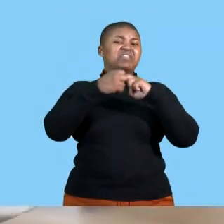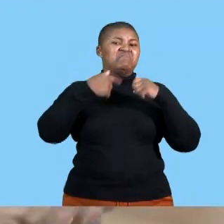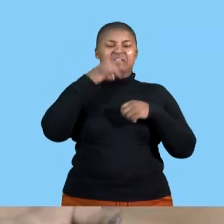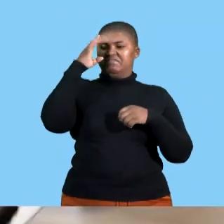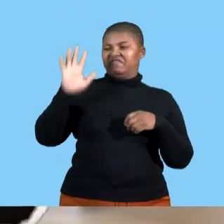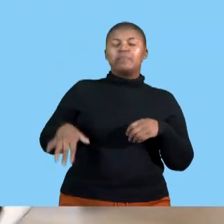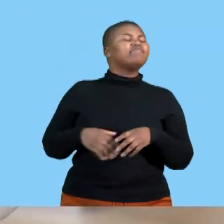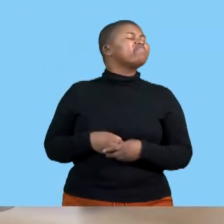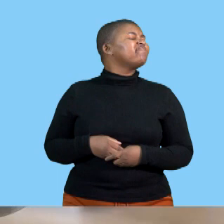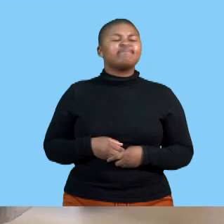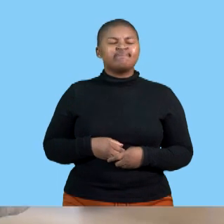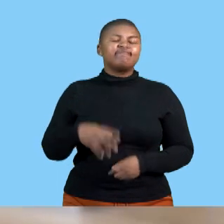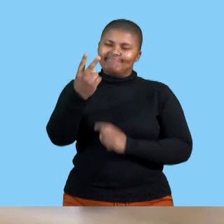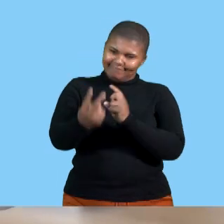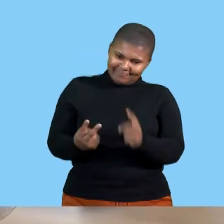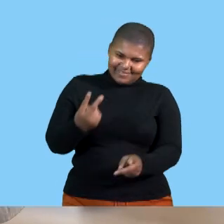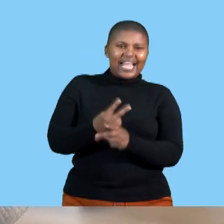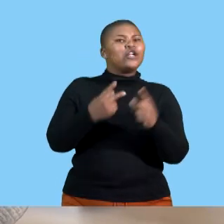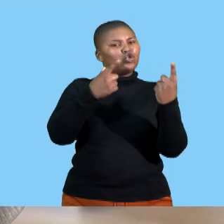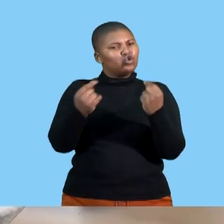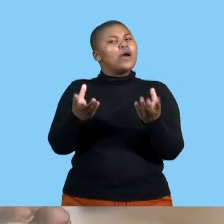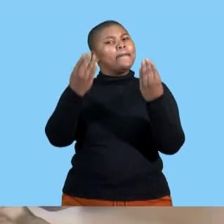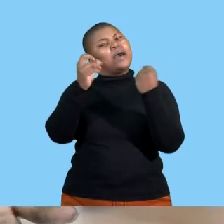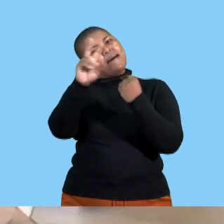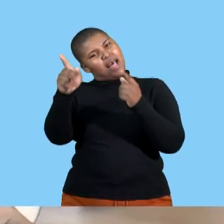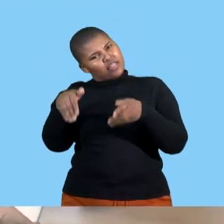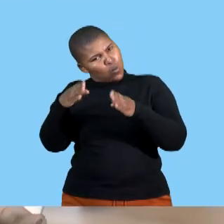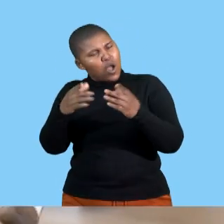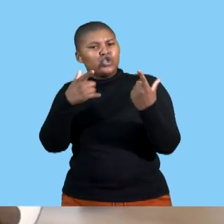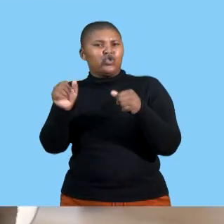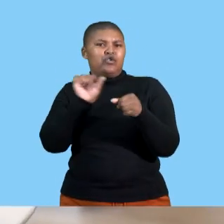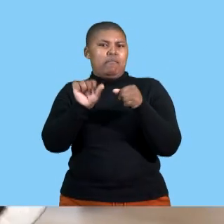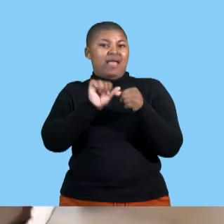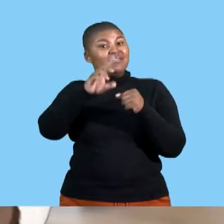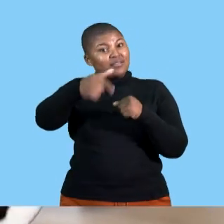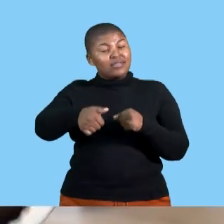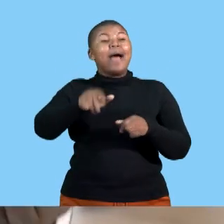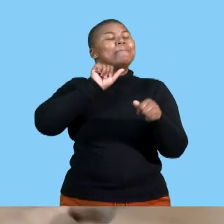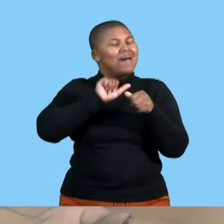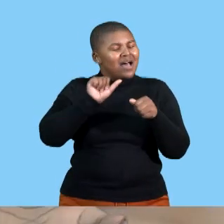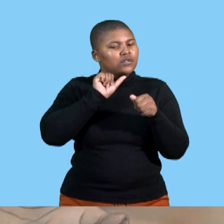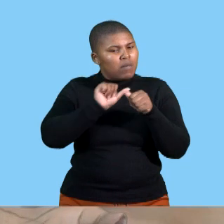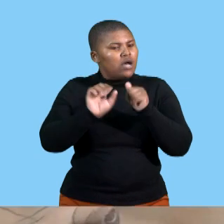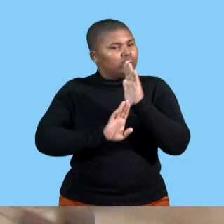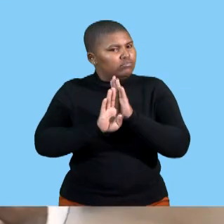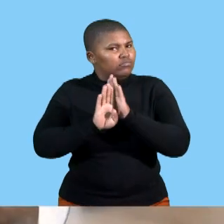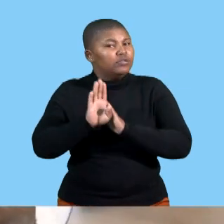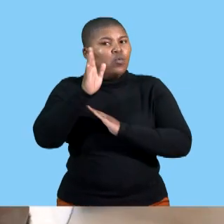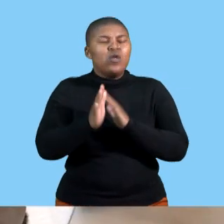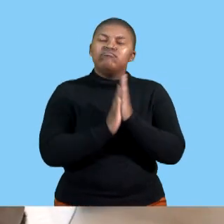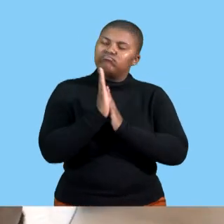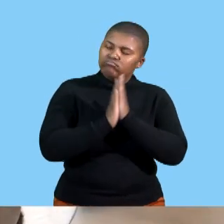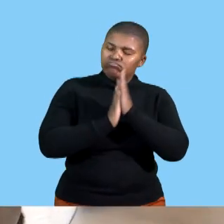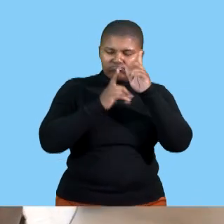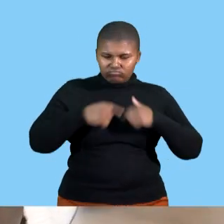not despair. We must not dismay. We must go back again and come up with another solution up until the solution works for us. So